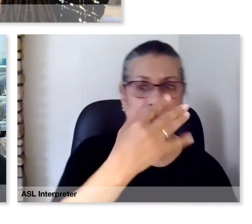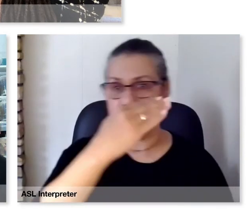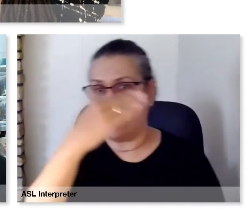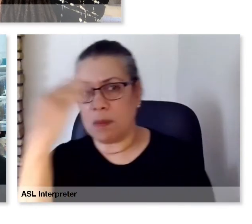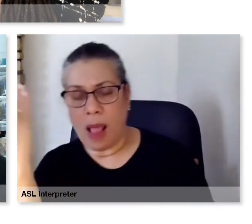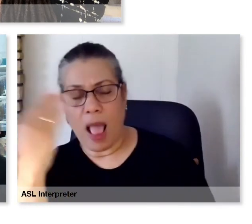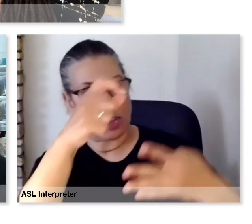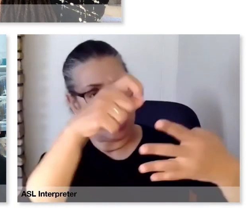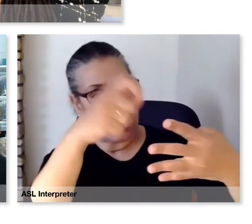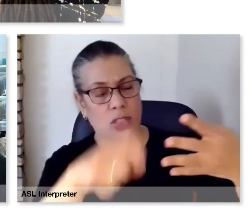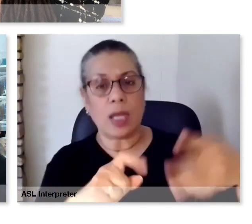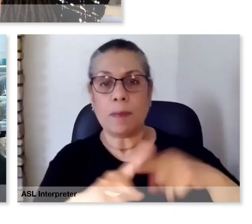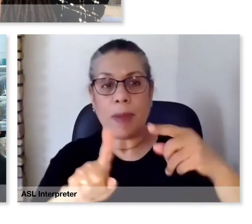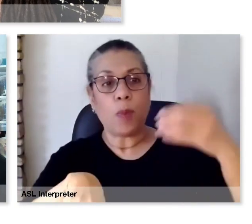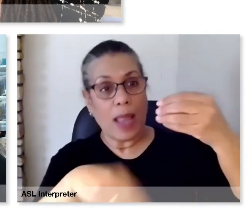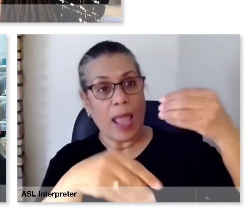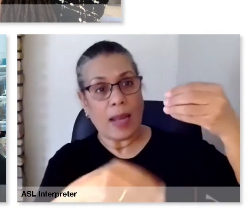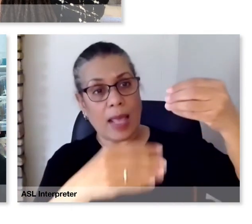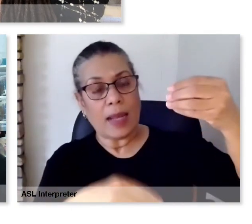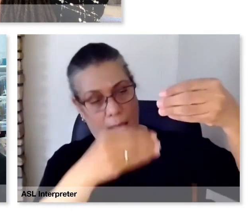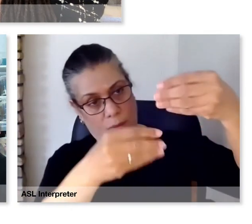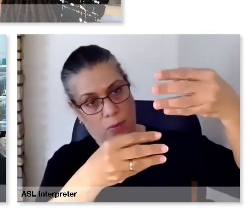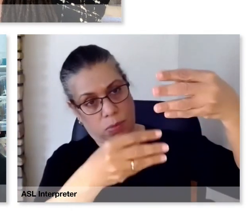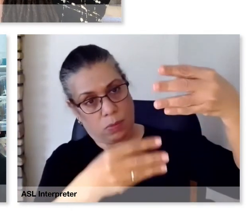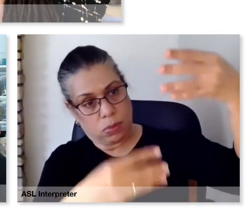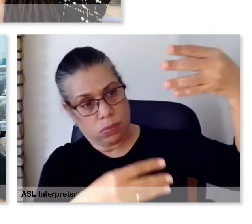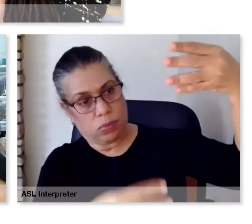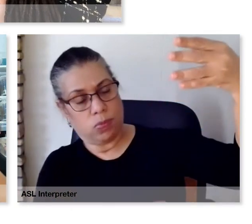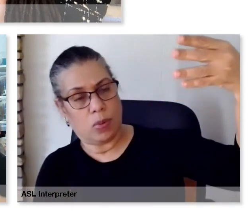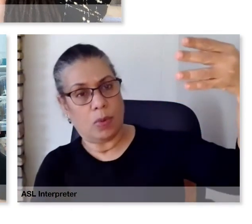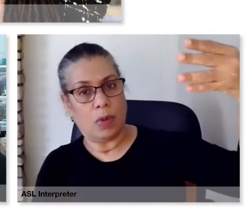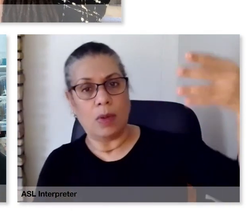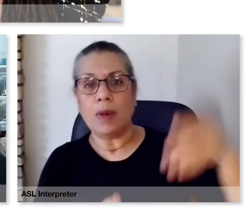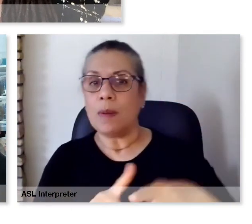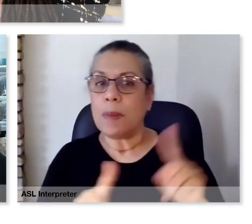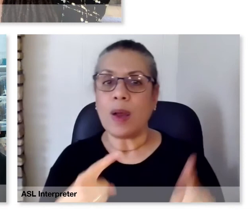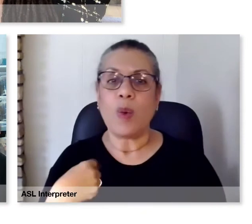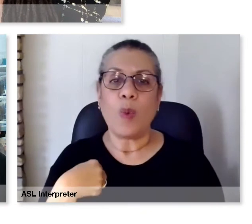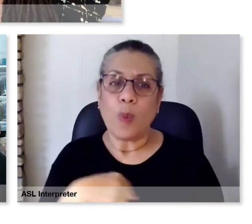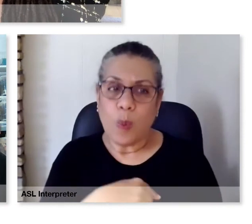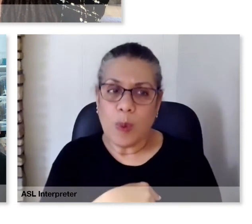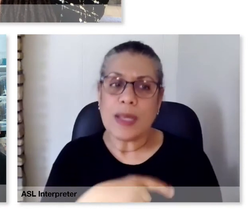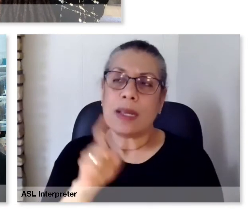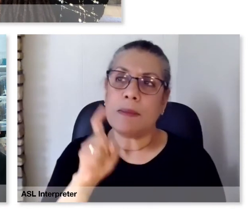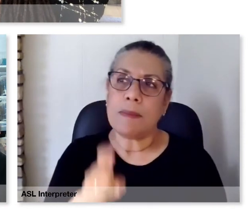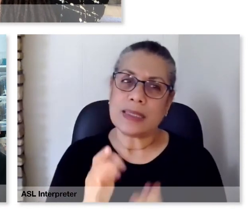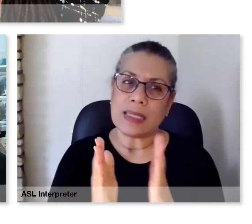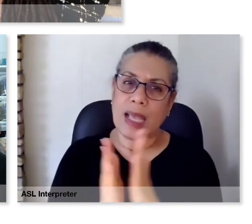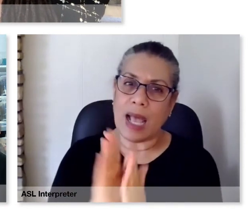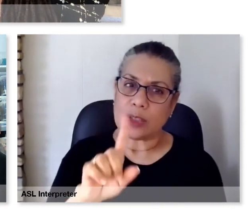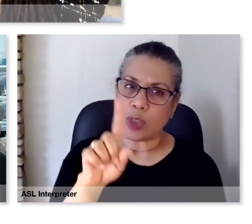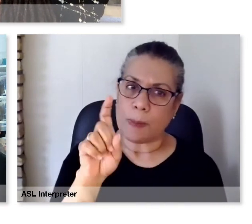categories, everyone should find their own identification. But we truly have to question